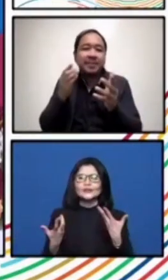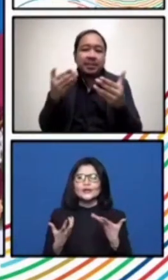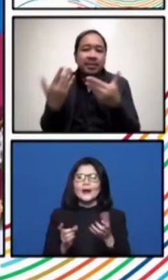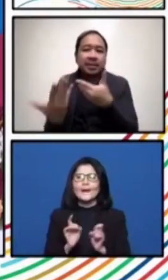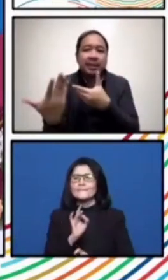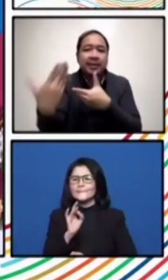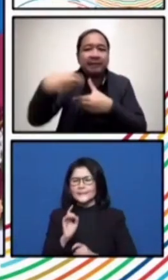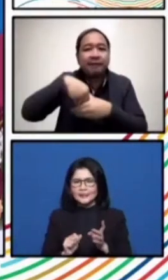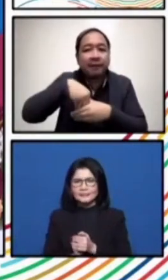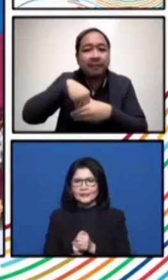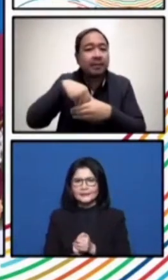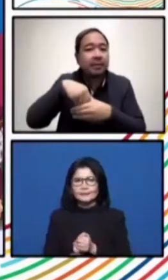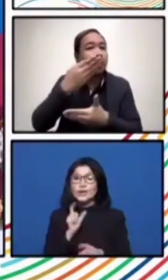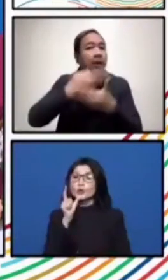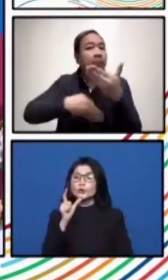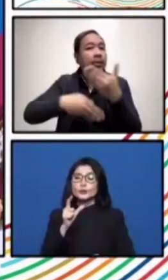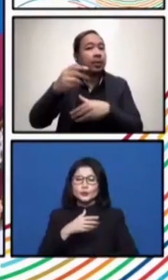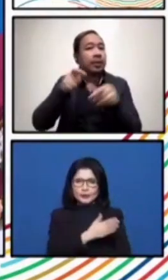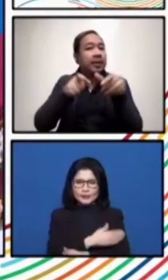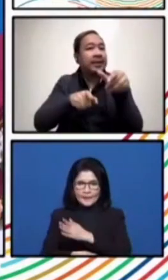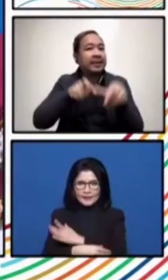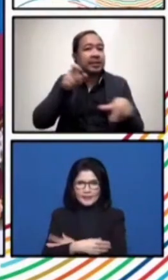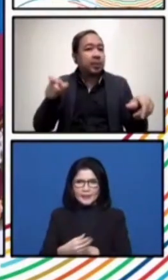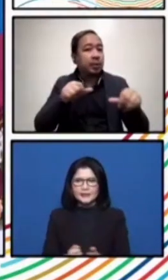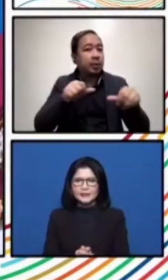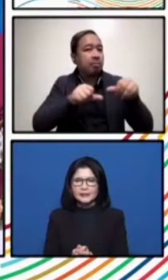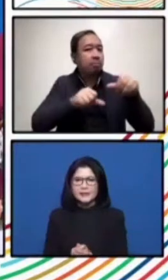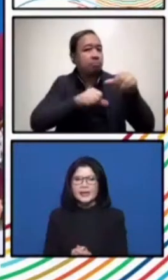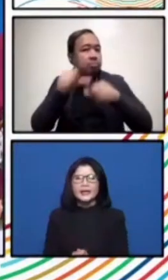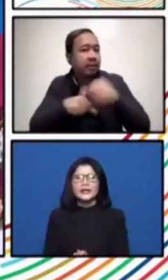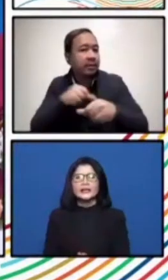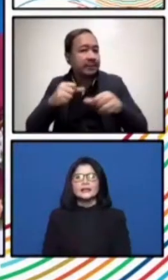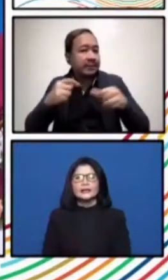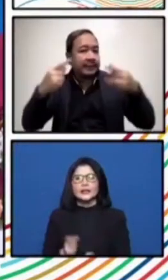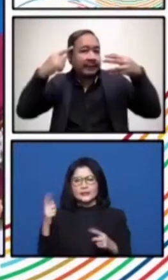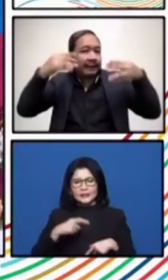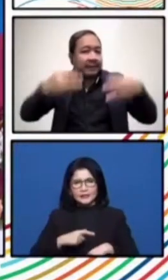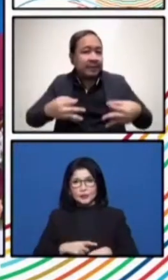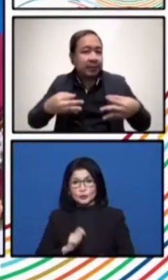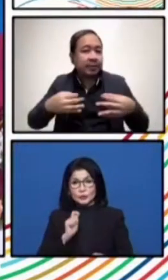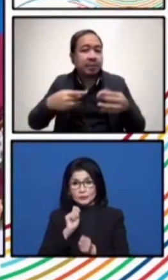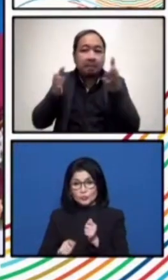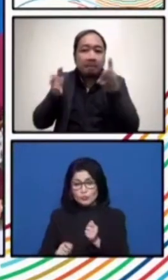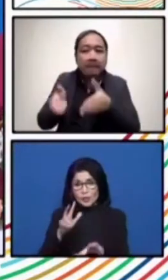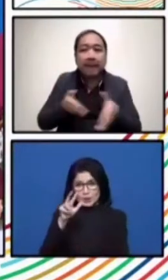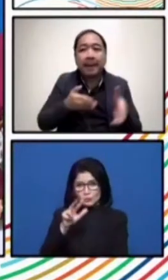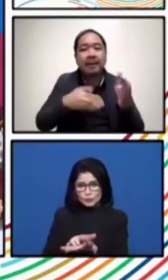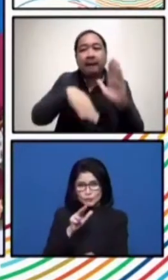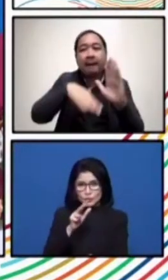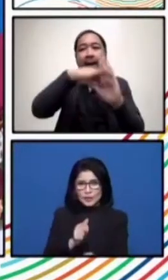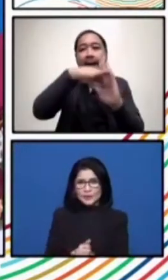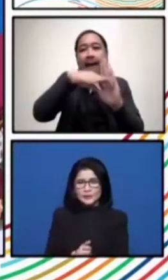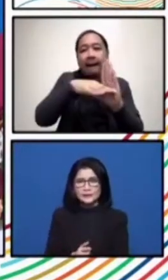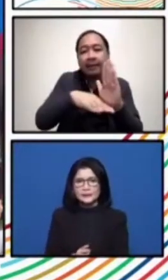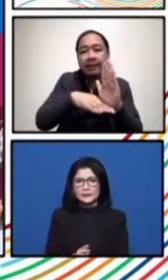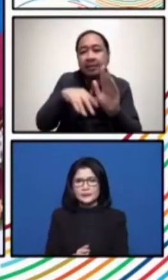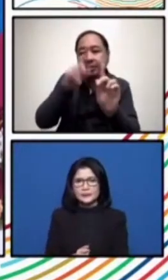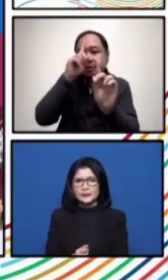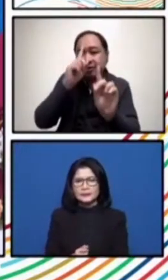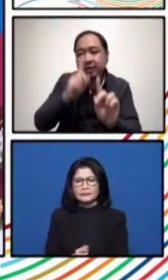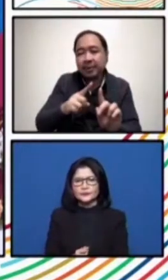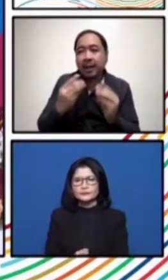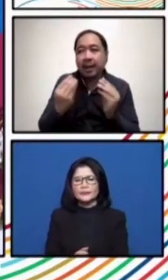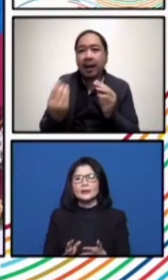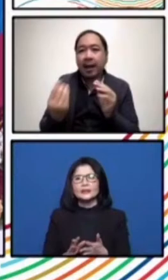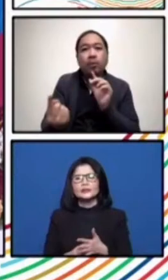with disability in the decision maker and development agenda including the action to address the social